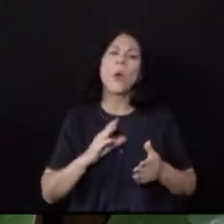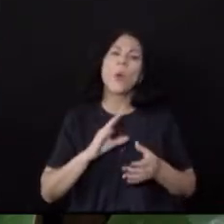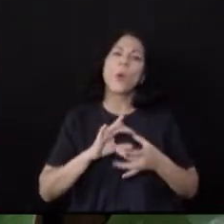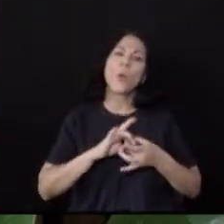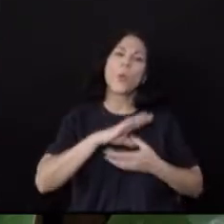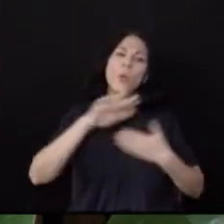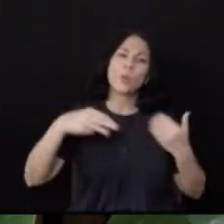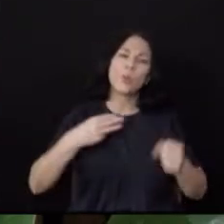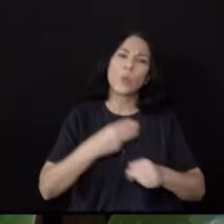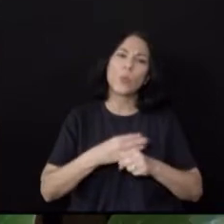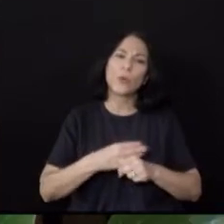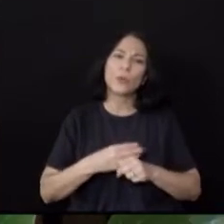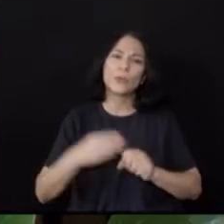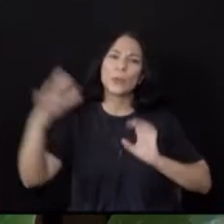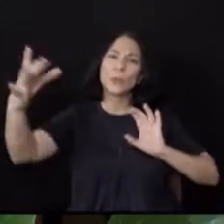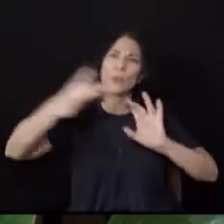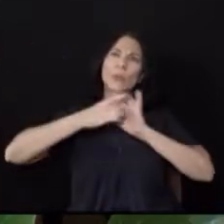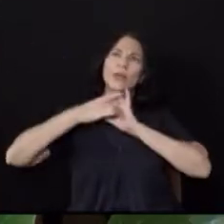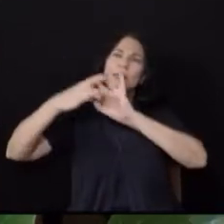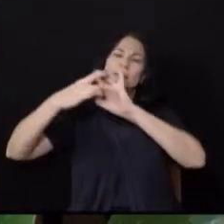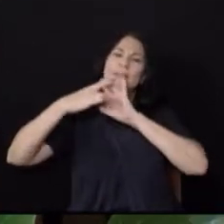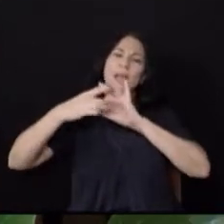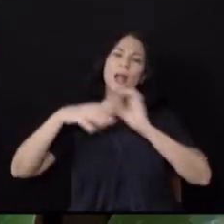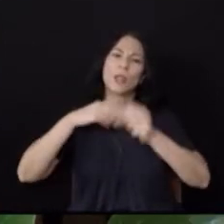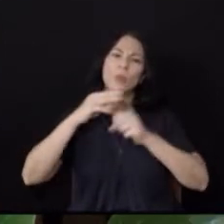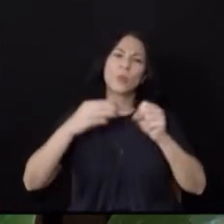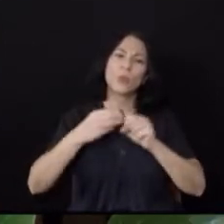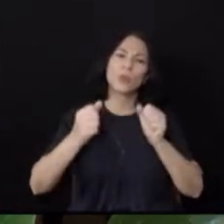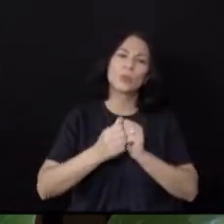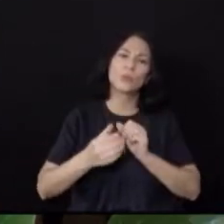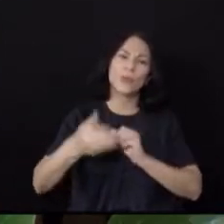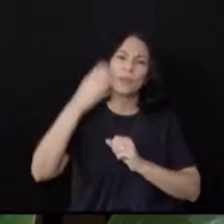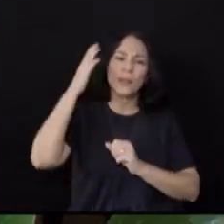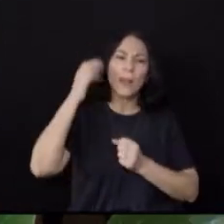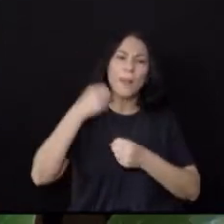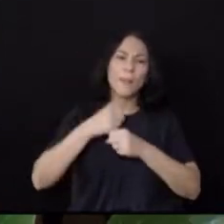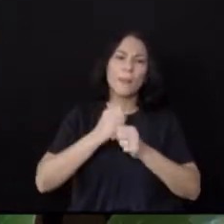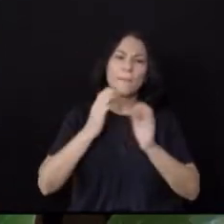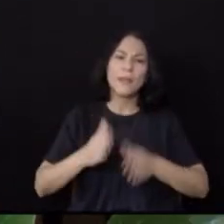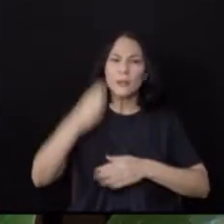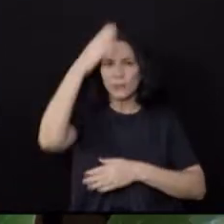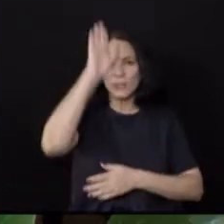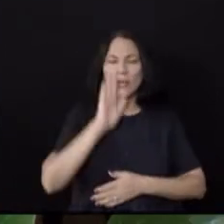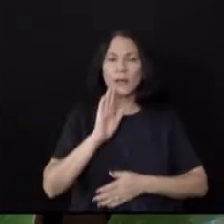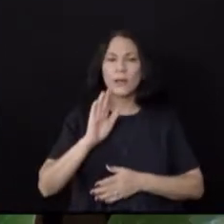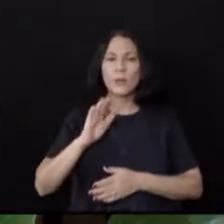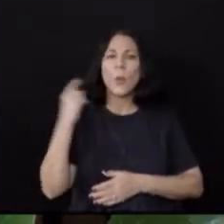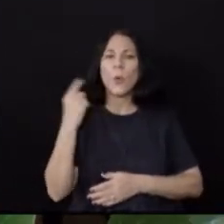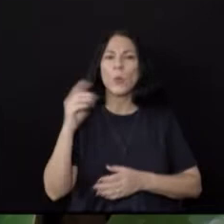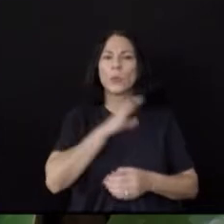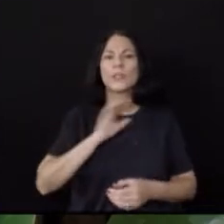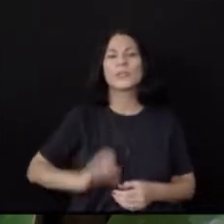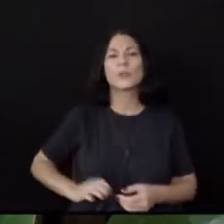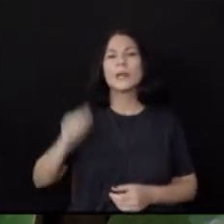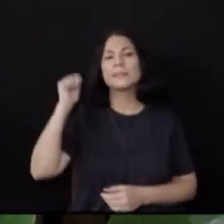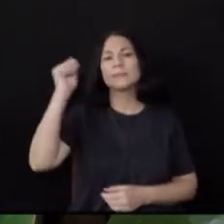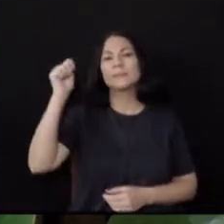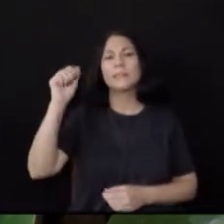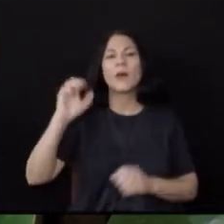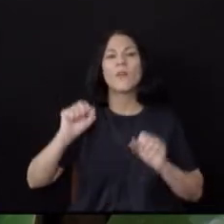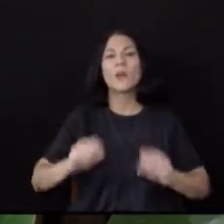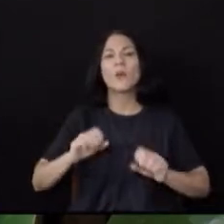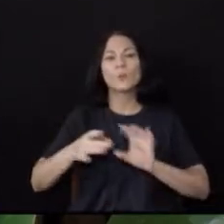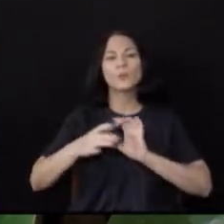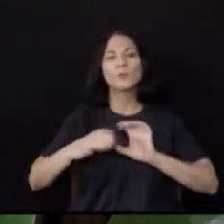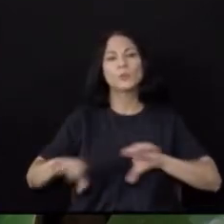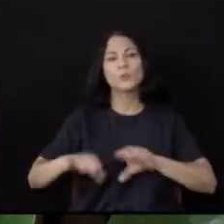reconciled to its creator by the creator himself. Only God in Christ could do that. What Jesus meant, take